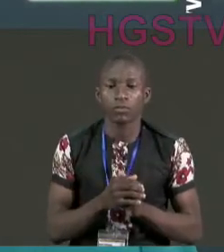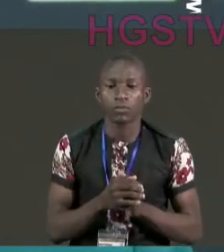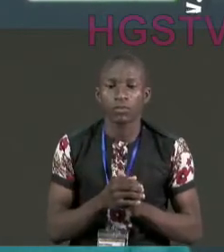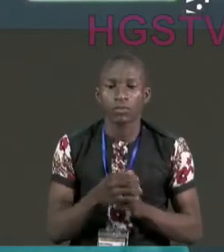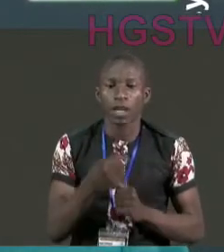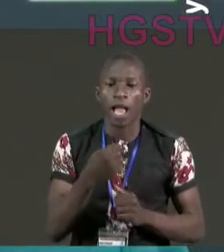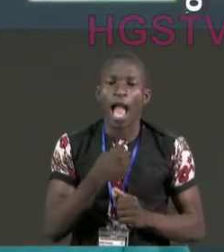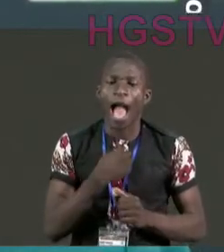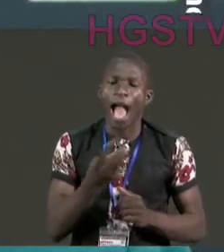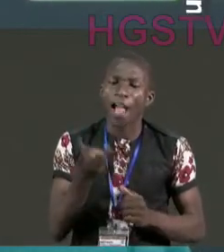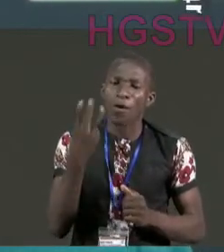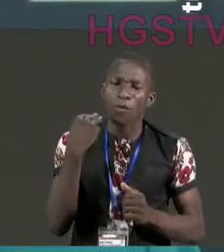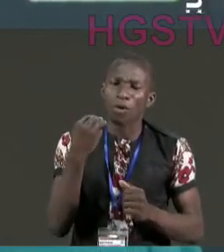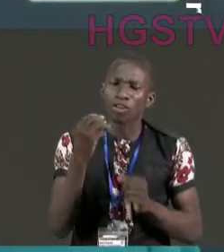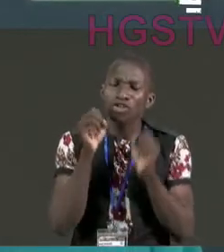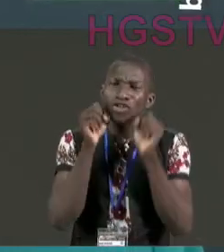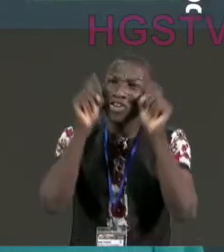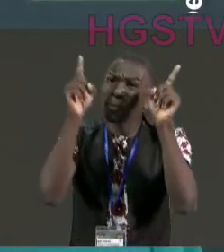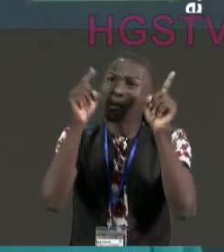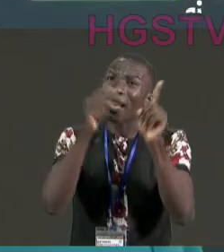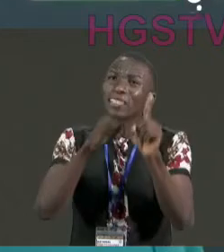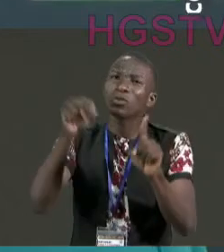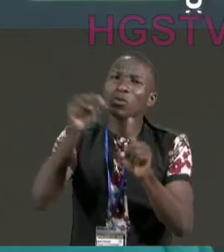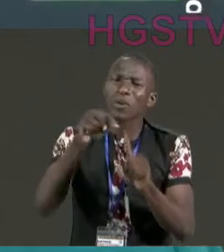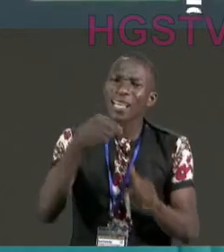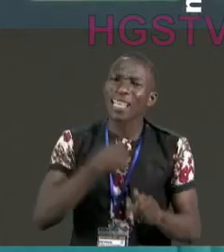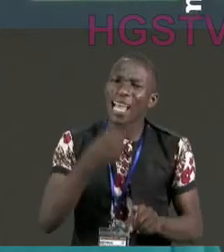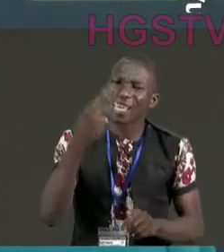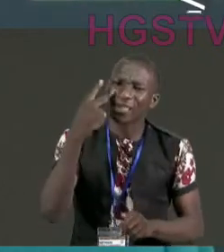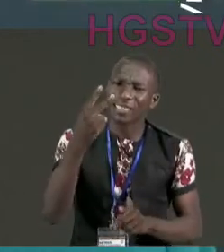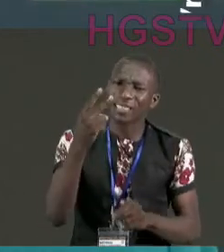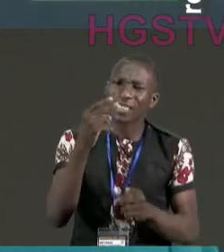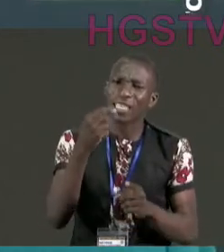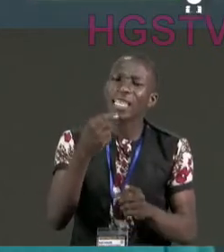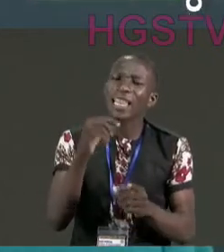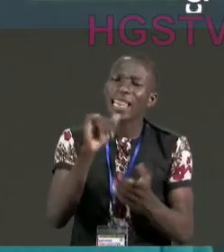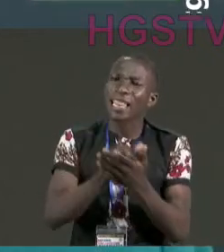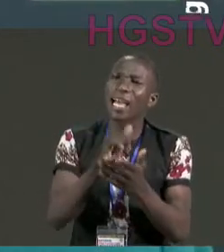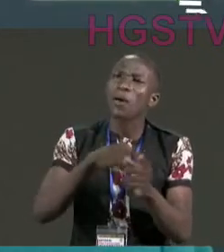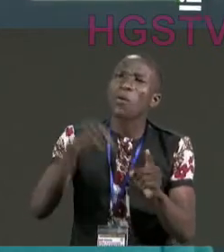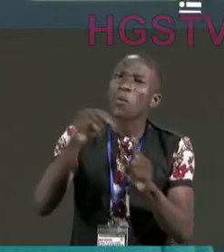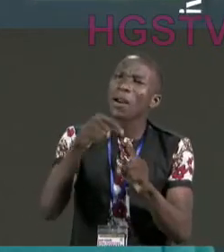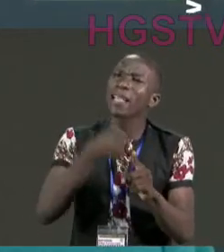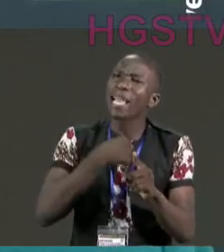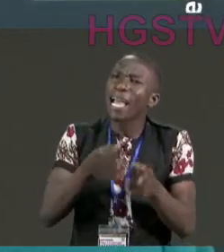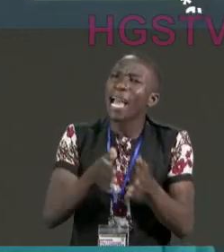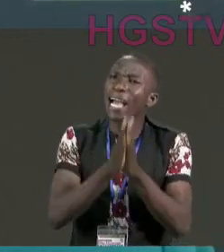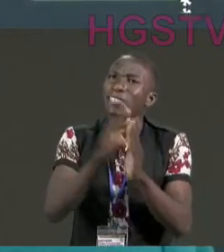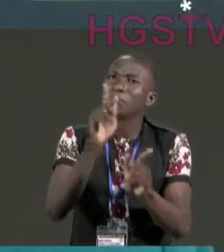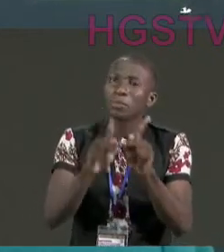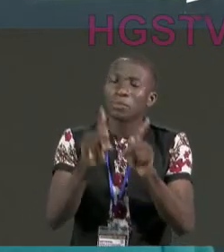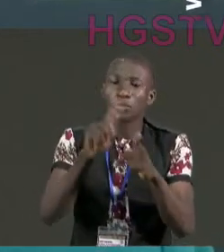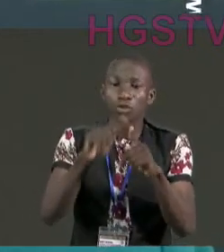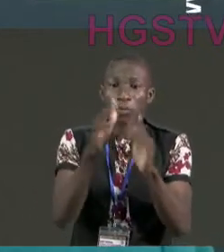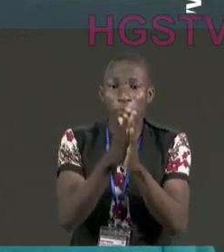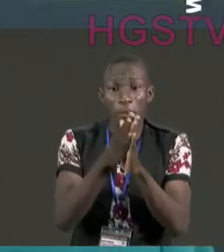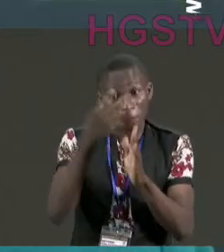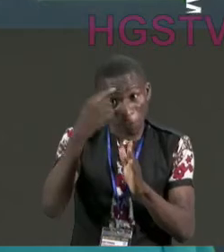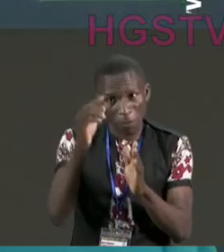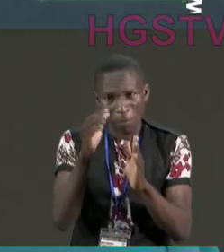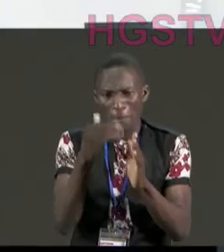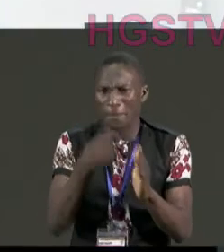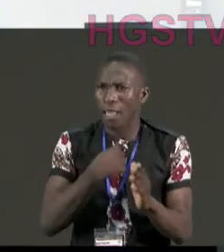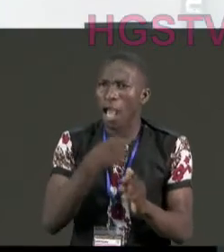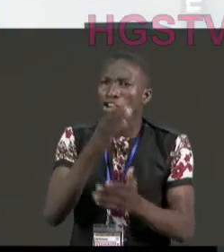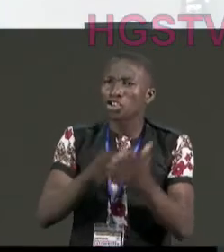I was amazed when I learned that when I asked that people should pray for me, some people were